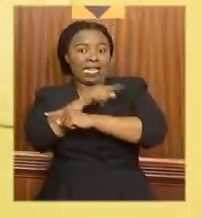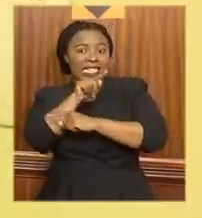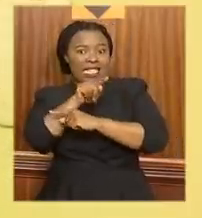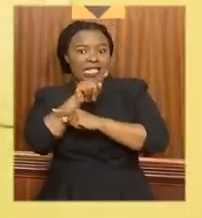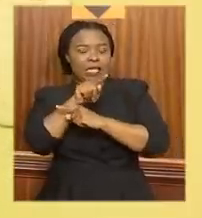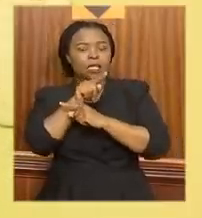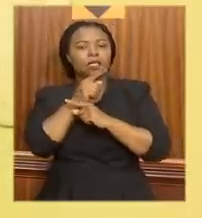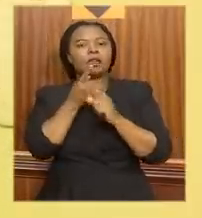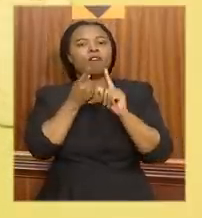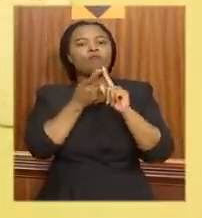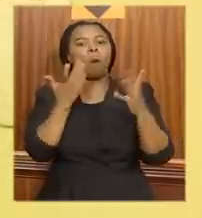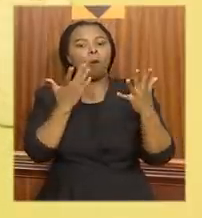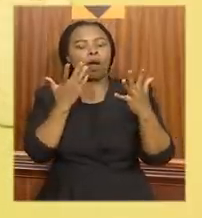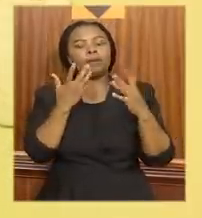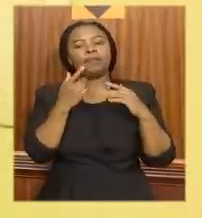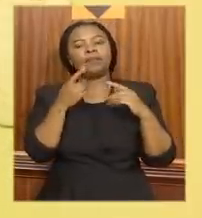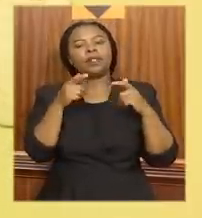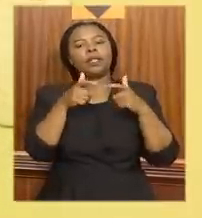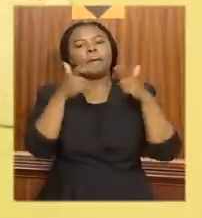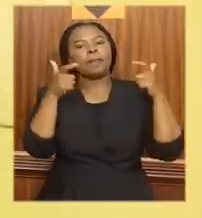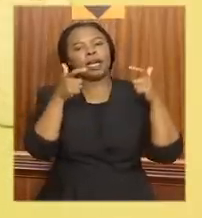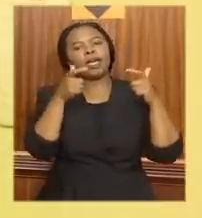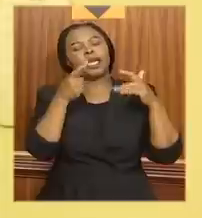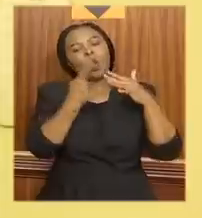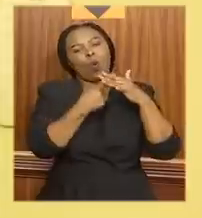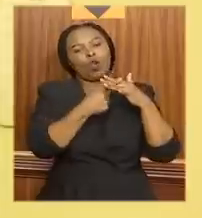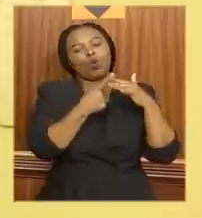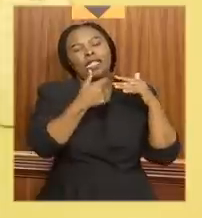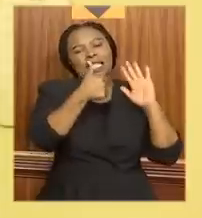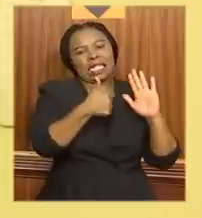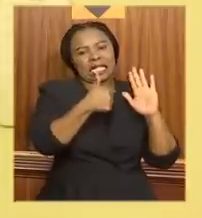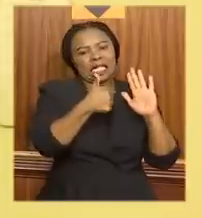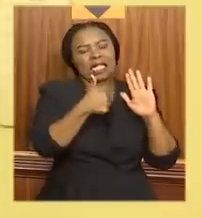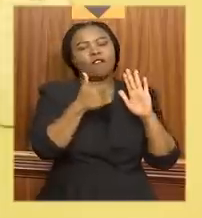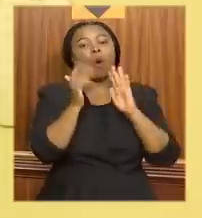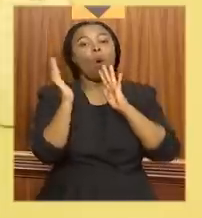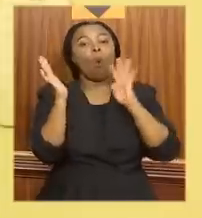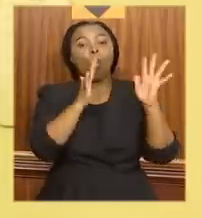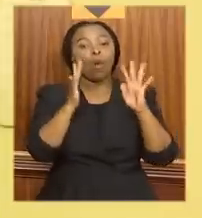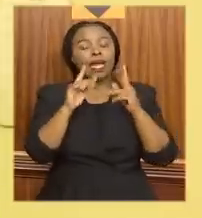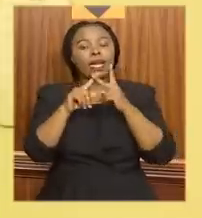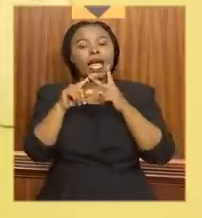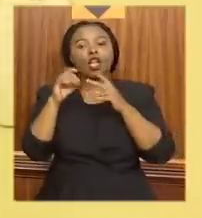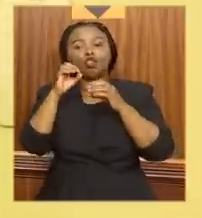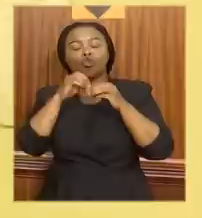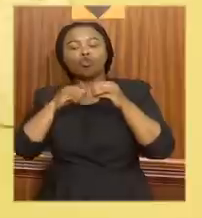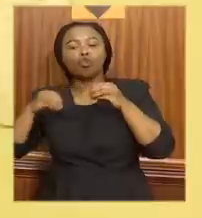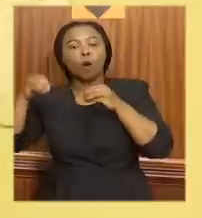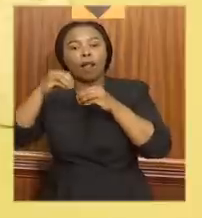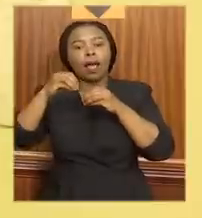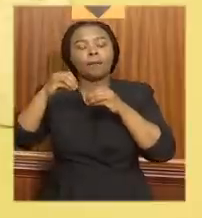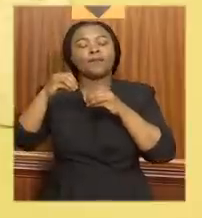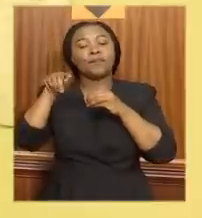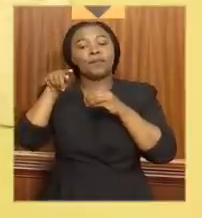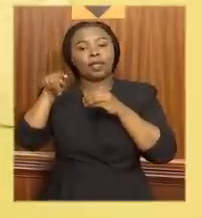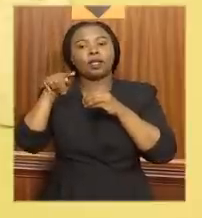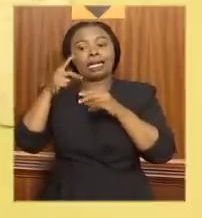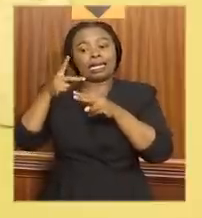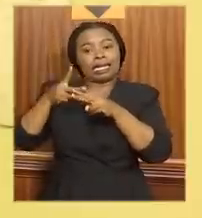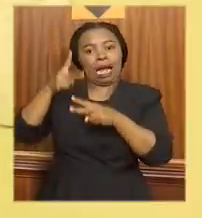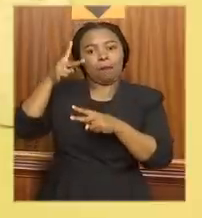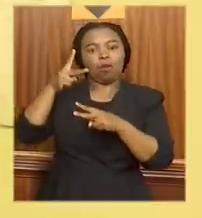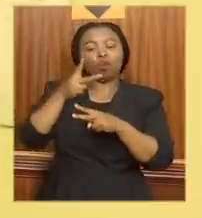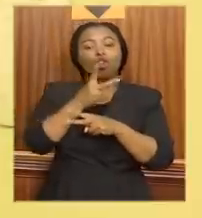procured through bid window 6 for wind and solar power will be doubled from